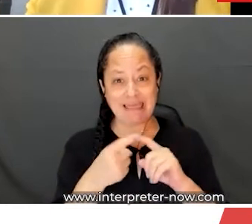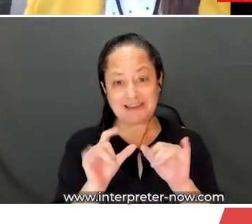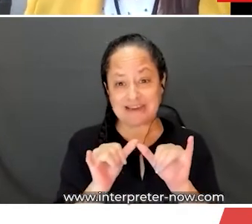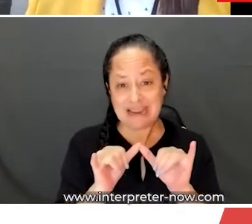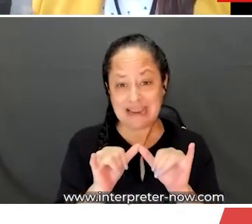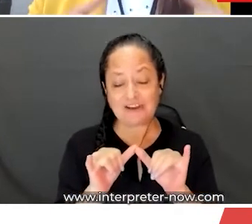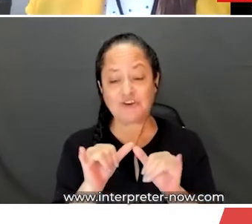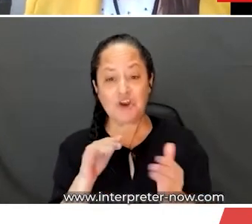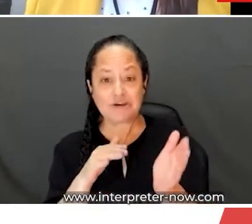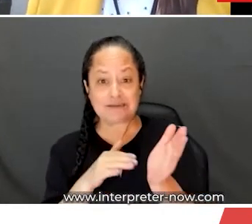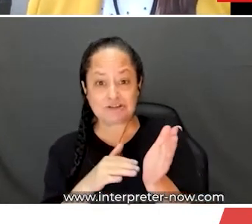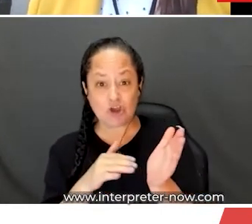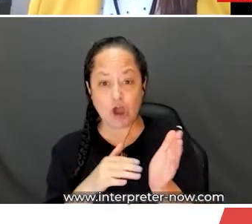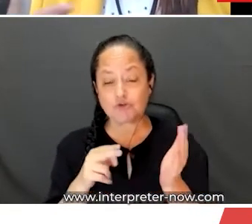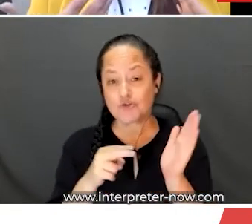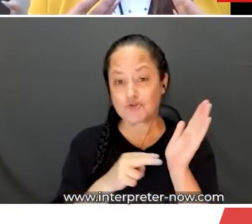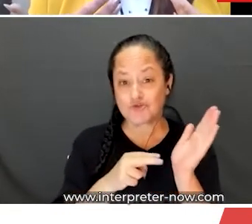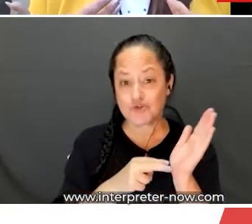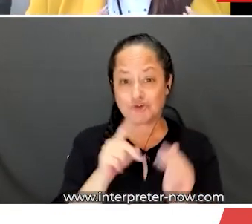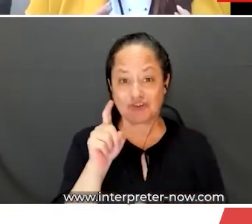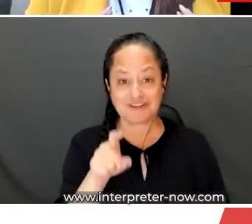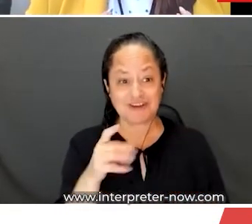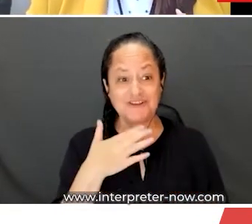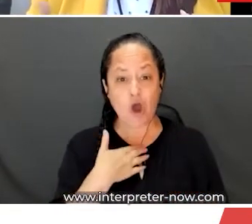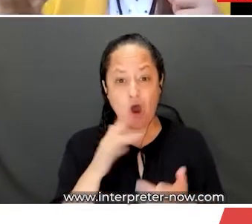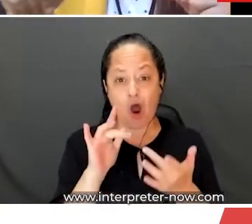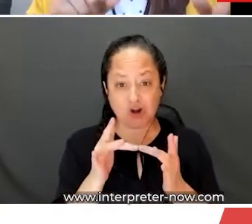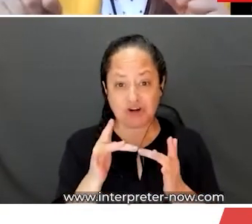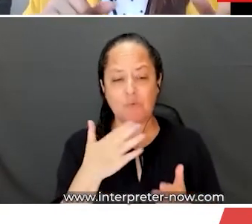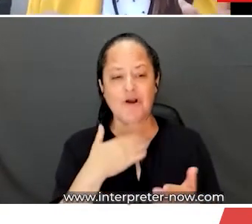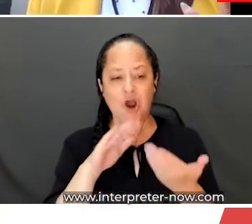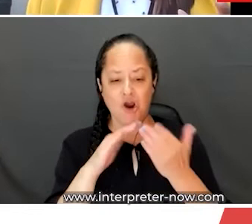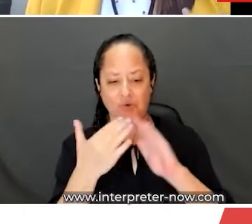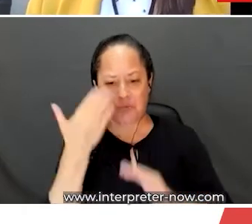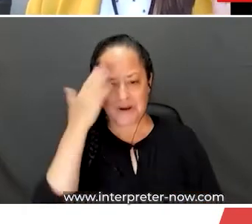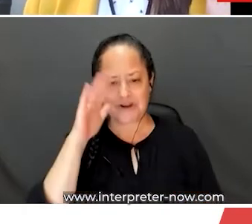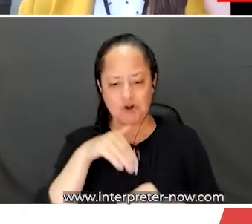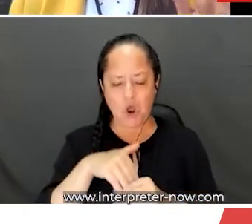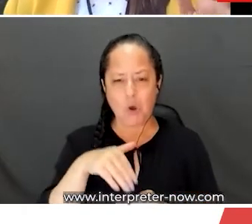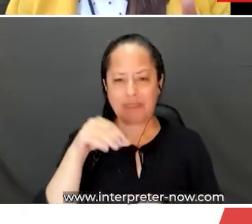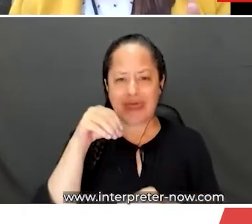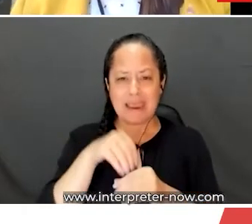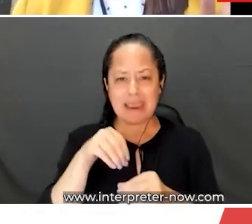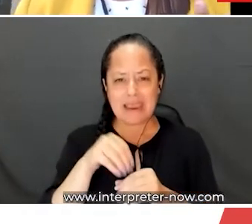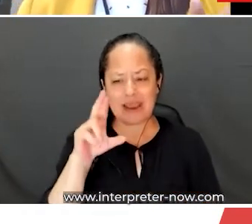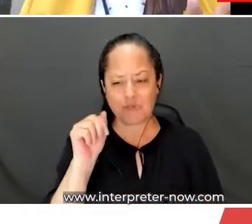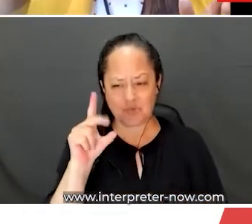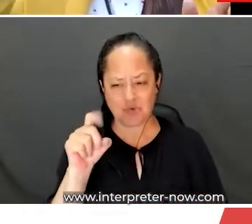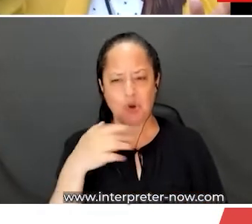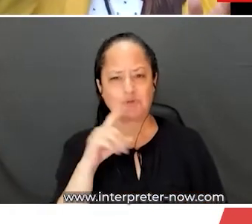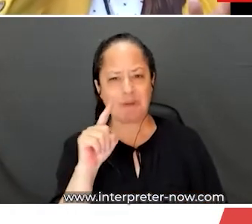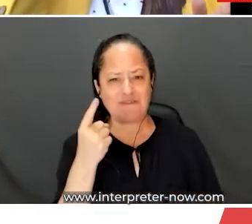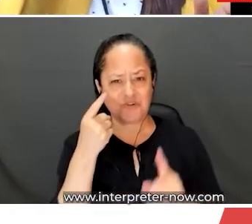the doctors, the nurses that you need, because that's our network. That's our community. We know the inroads there. So that would be my first point